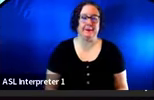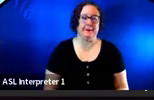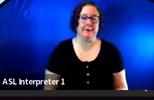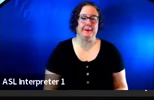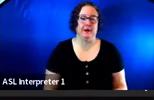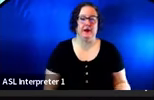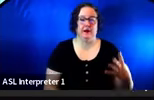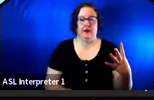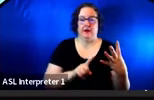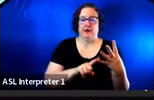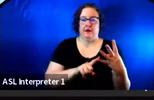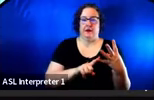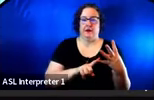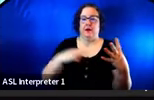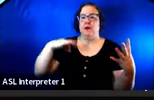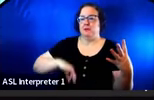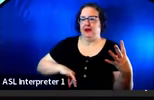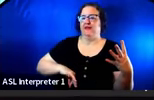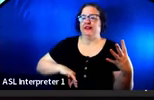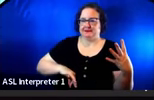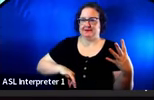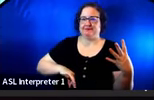Benefit is the fourth experience.